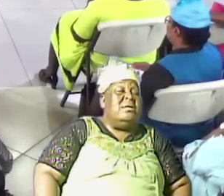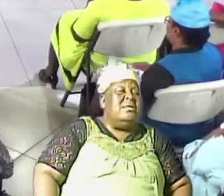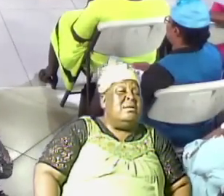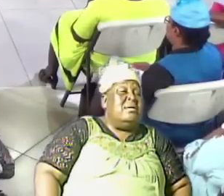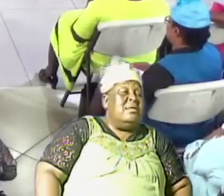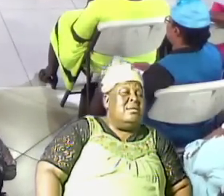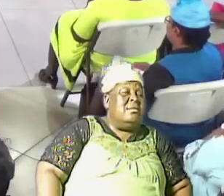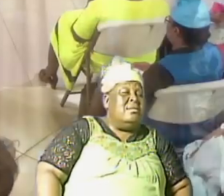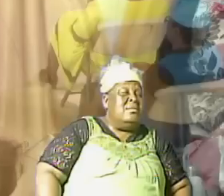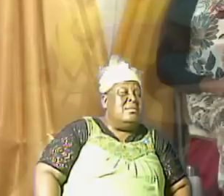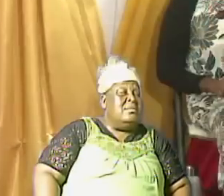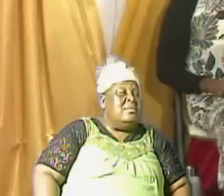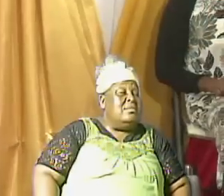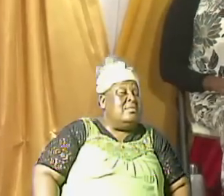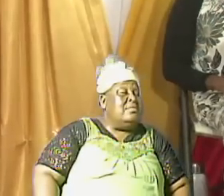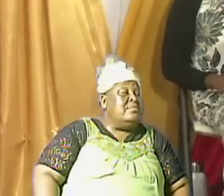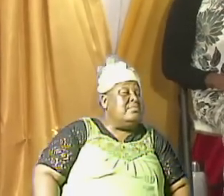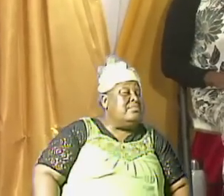I'm about to wrap up.